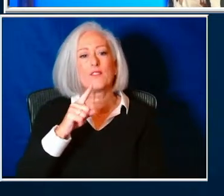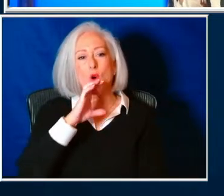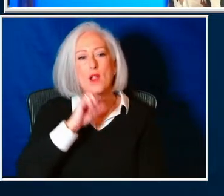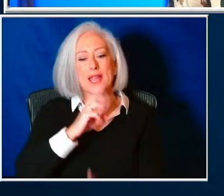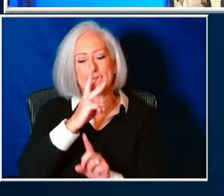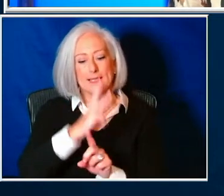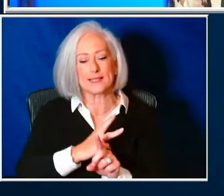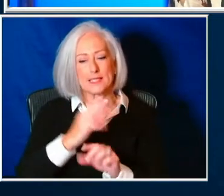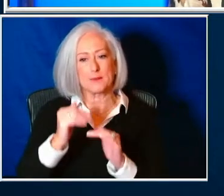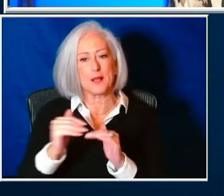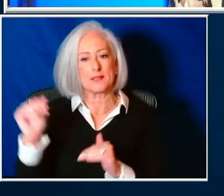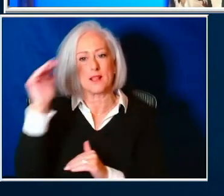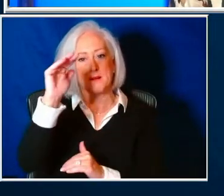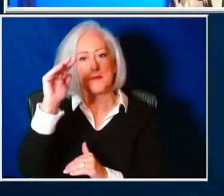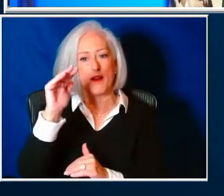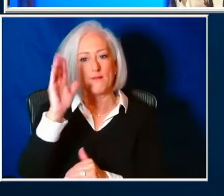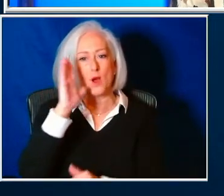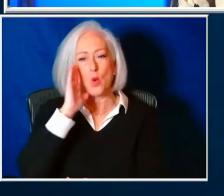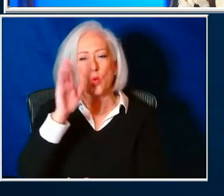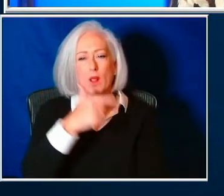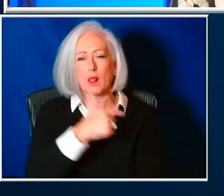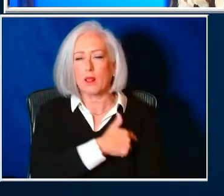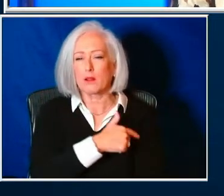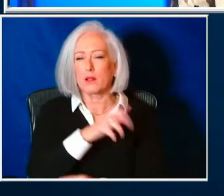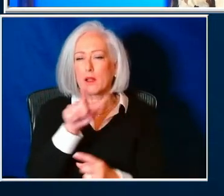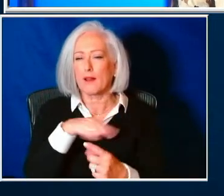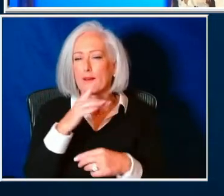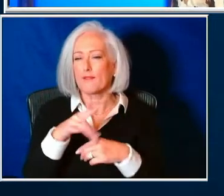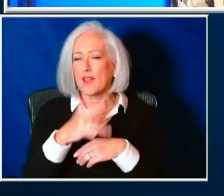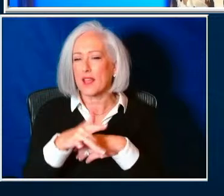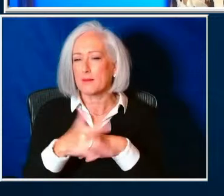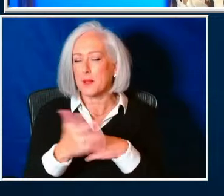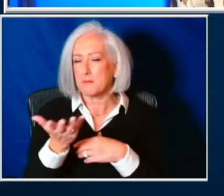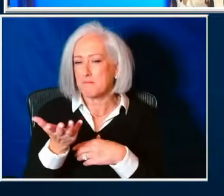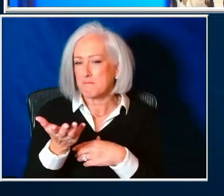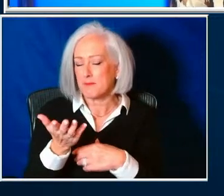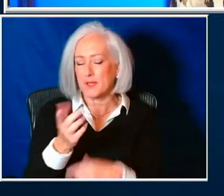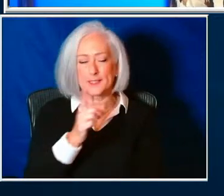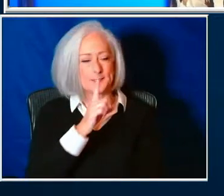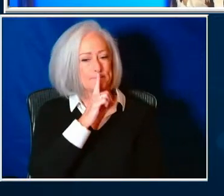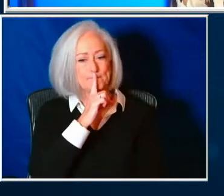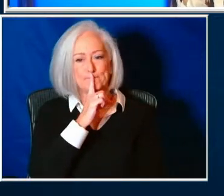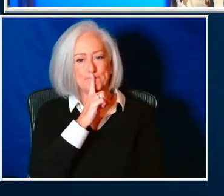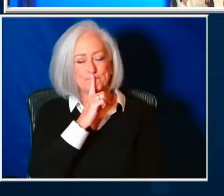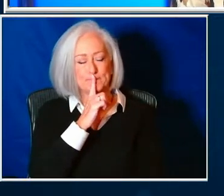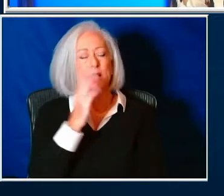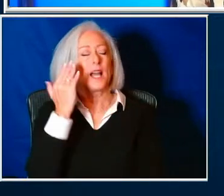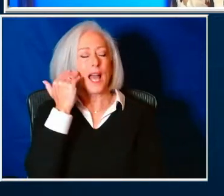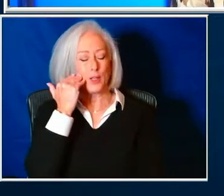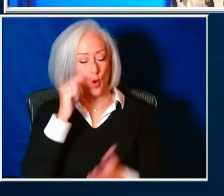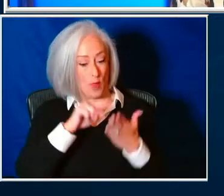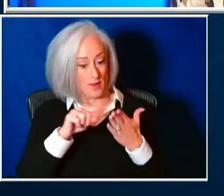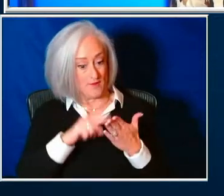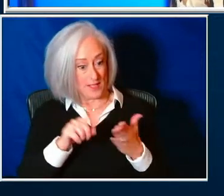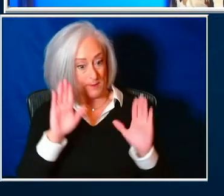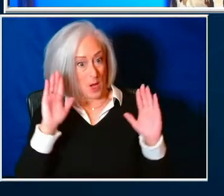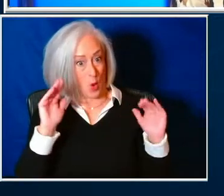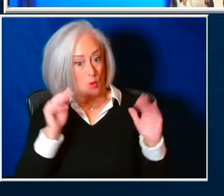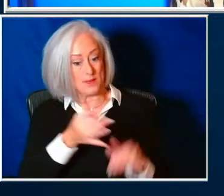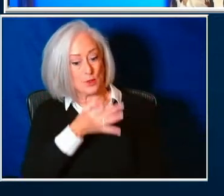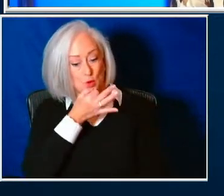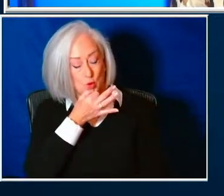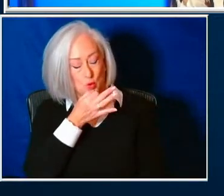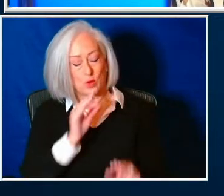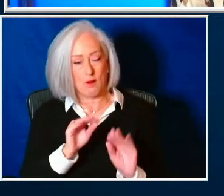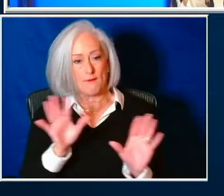available? No word yet. I know they are investigating it, hopefully soon, obviously,